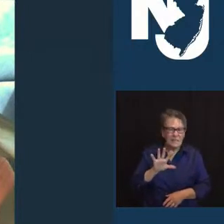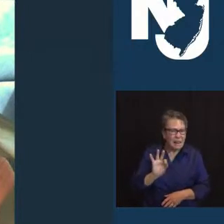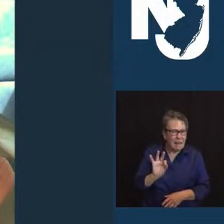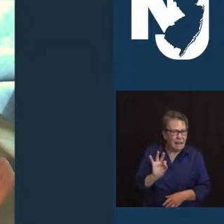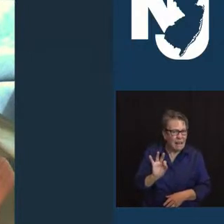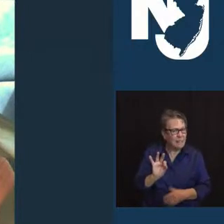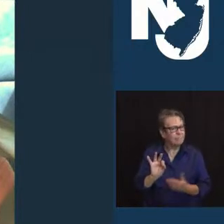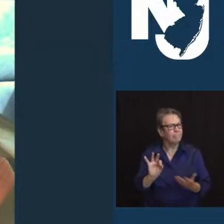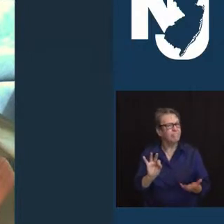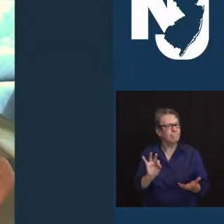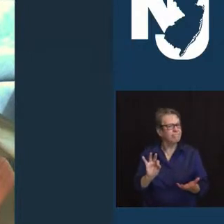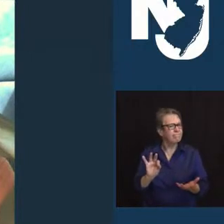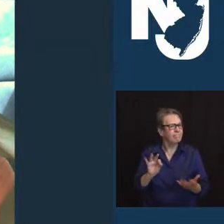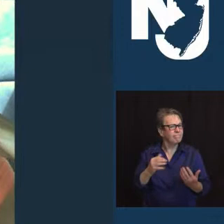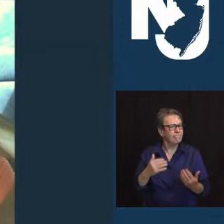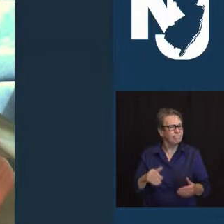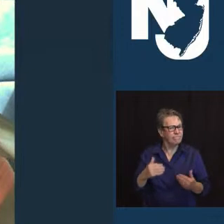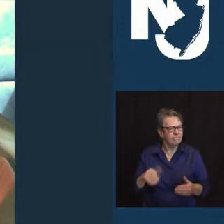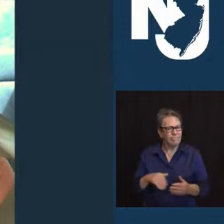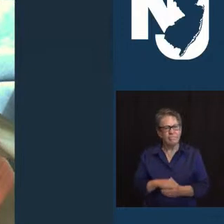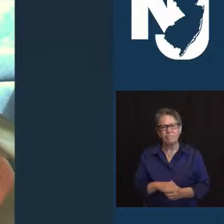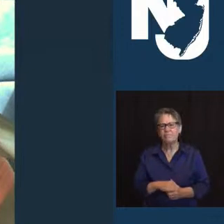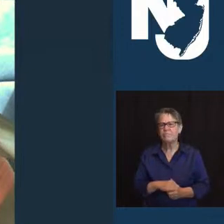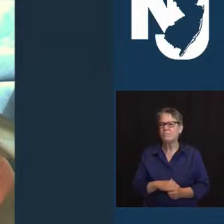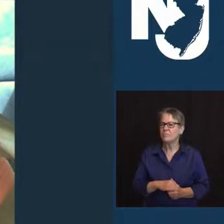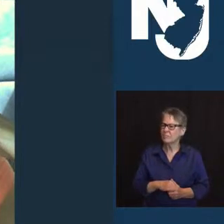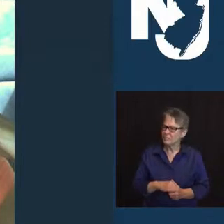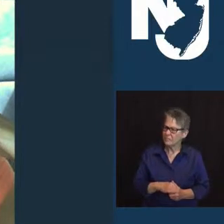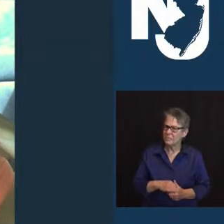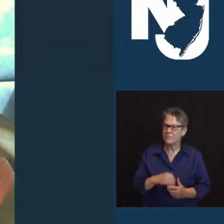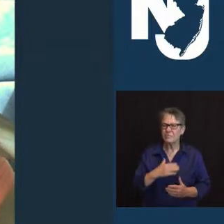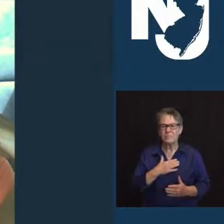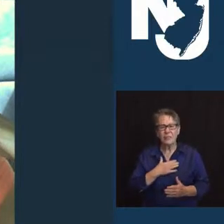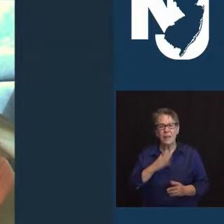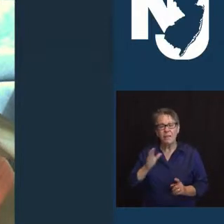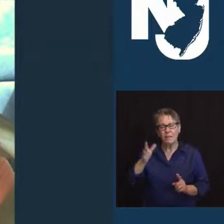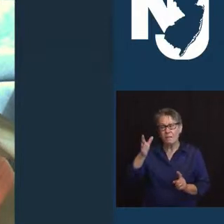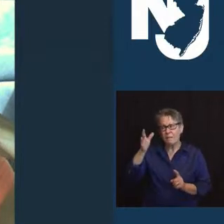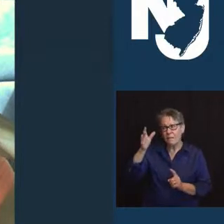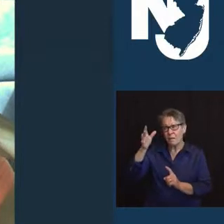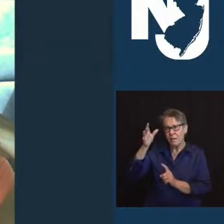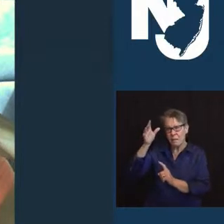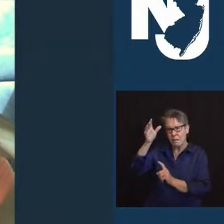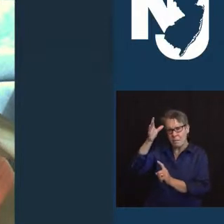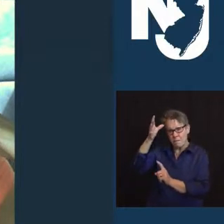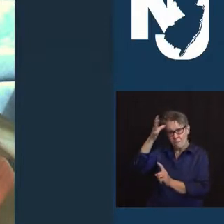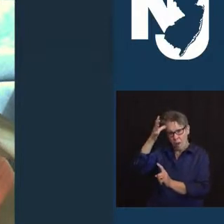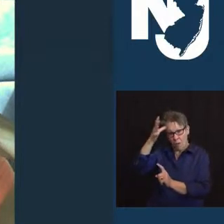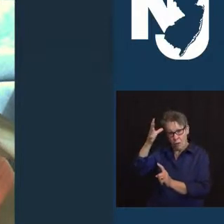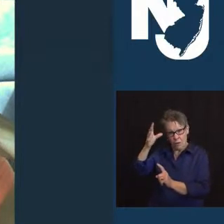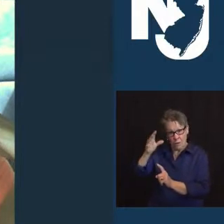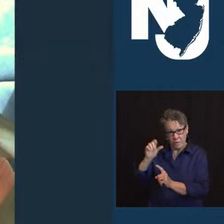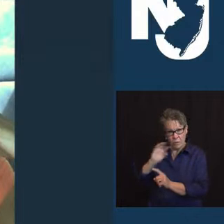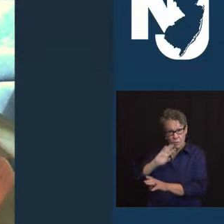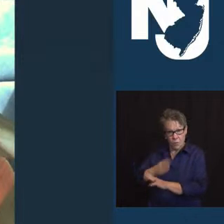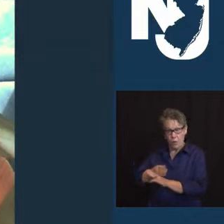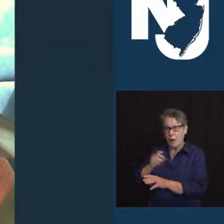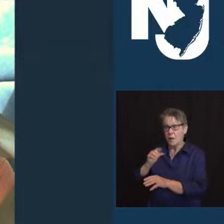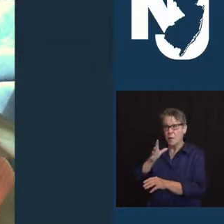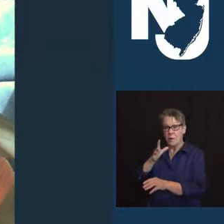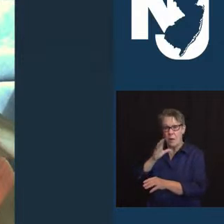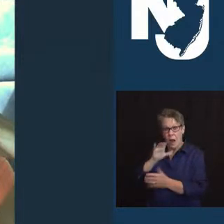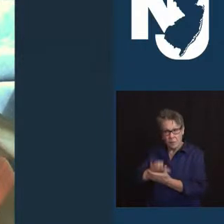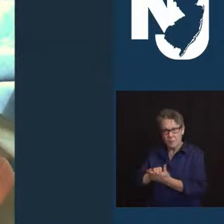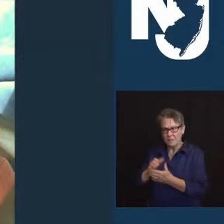old. They leave behind their beloved husband and father, Winston Byfield Sr. Also surviving them